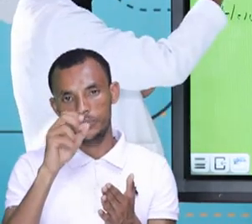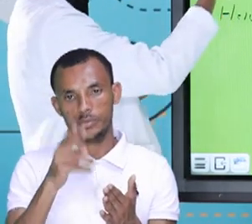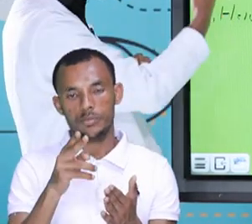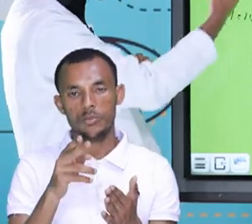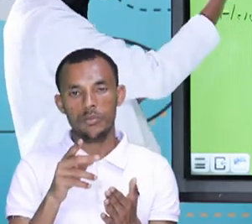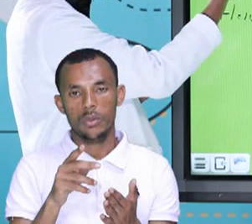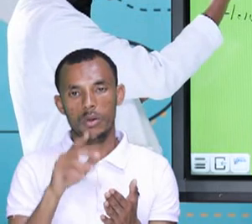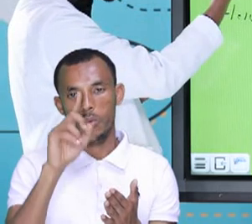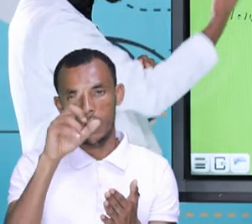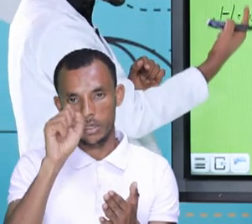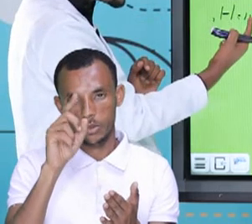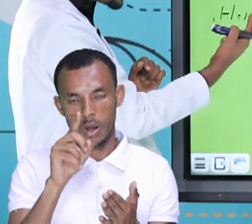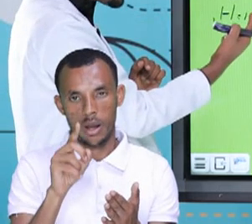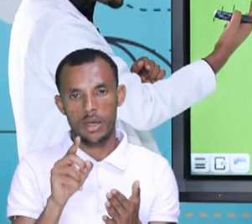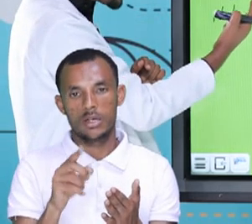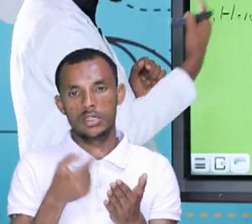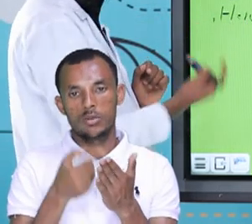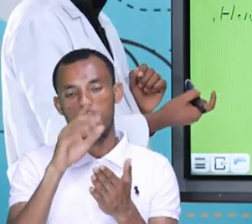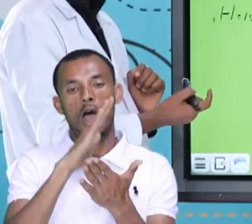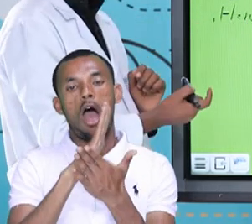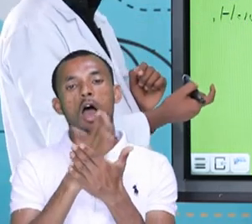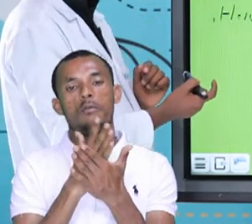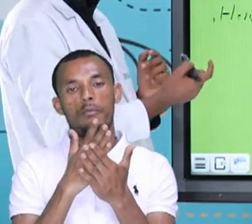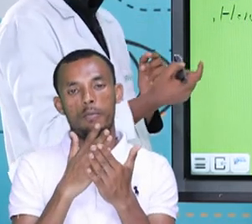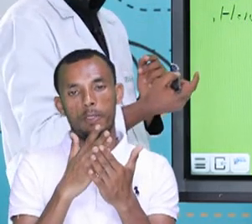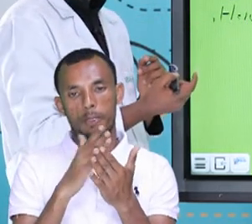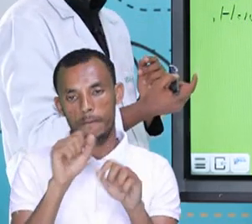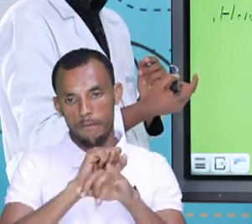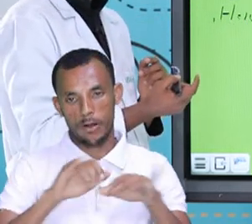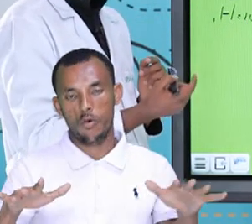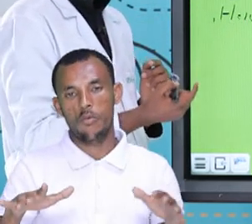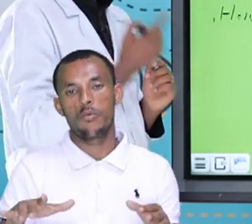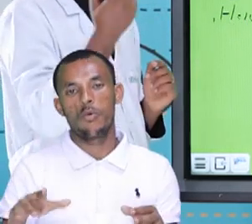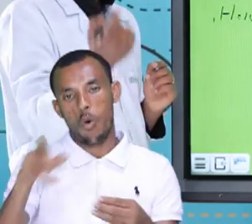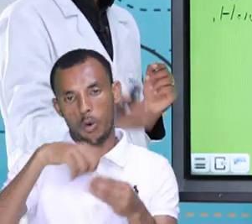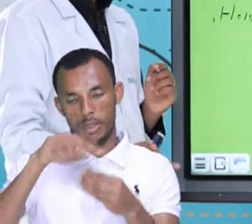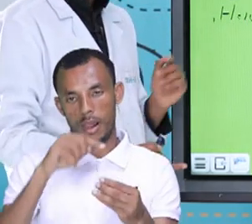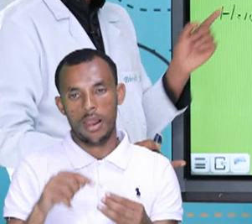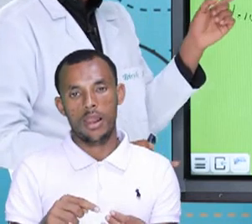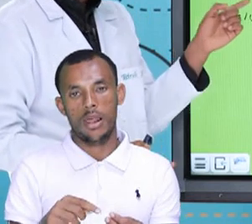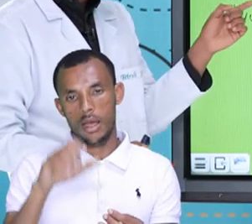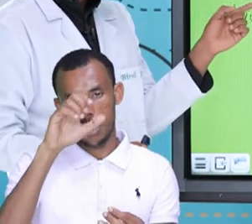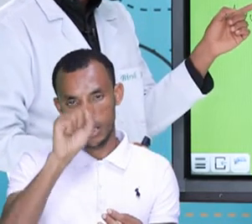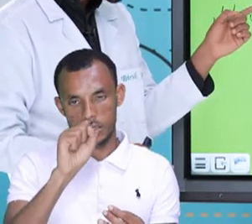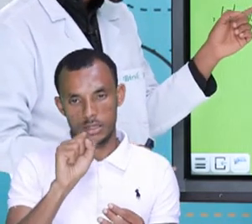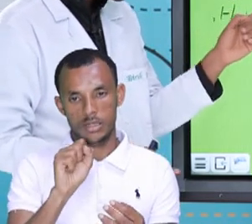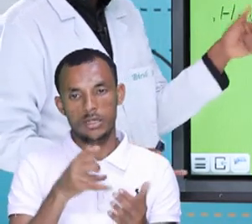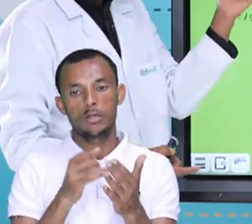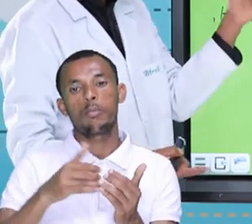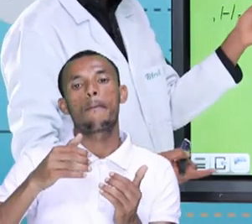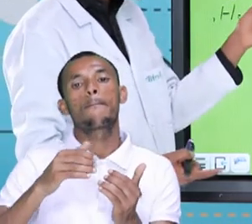means, look, S1. This one is the half field of S orbital. You know S maximum contains 2 electrons, but this is